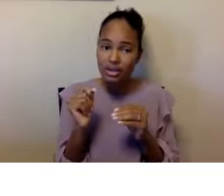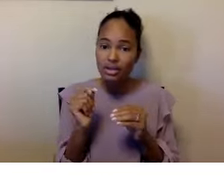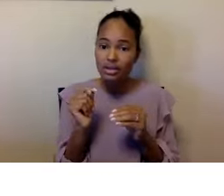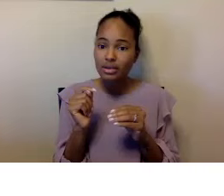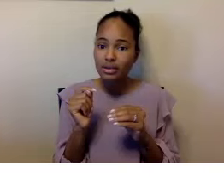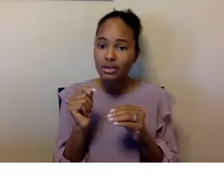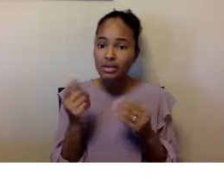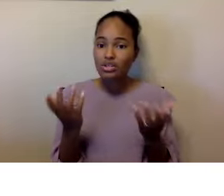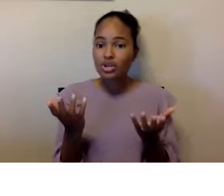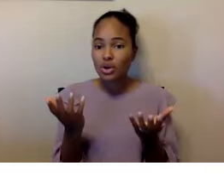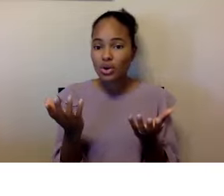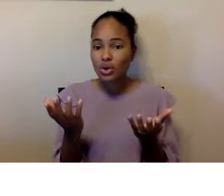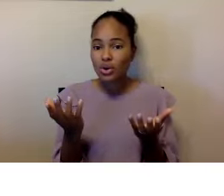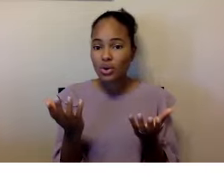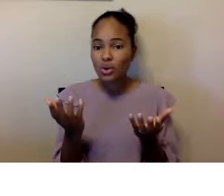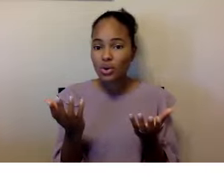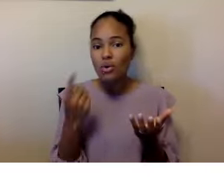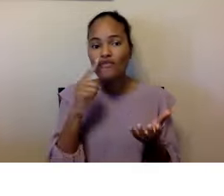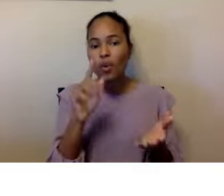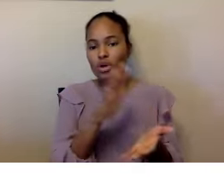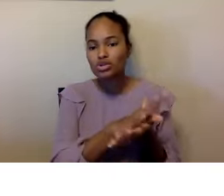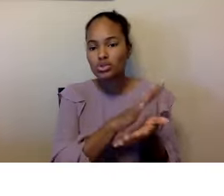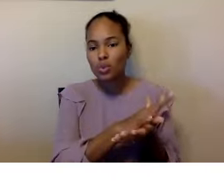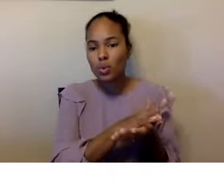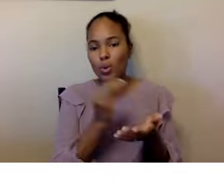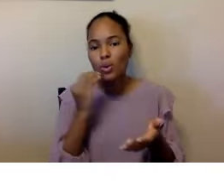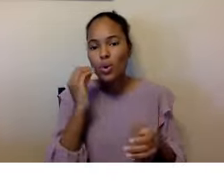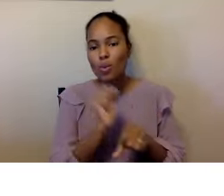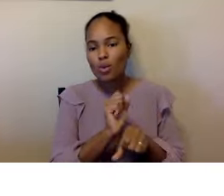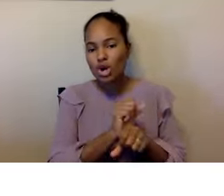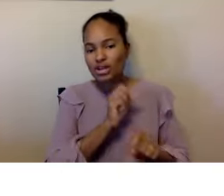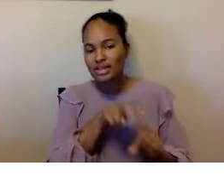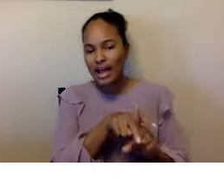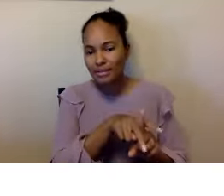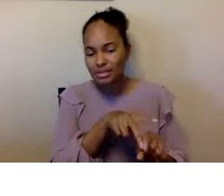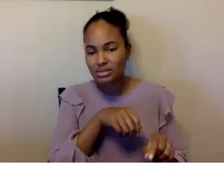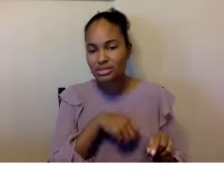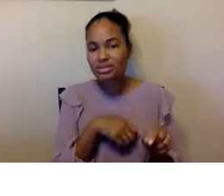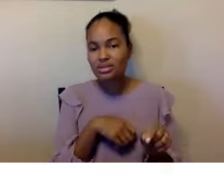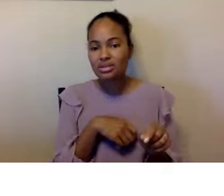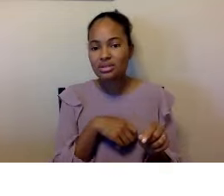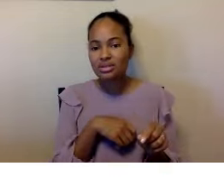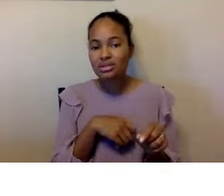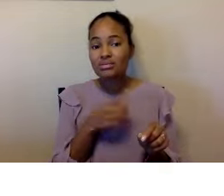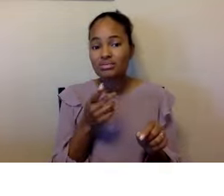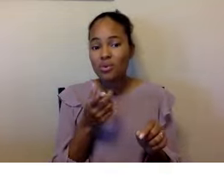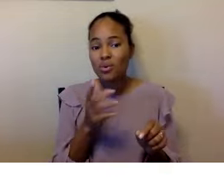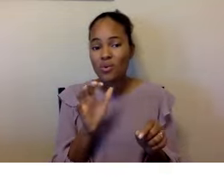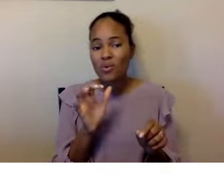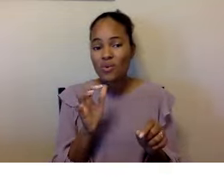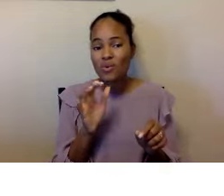for like school assignments. It's an interesting